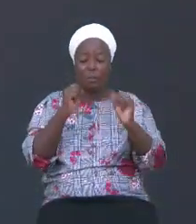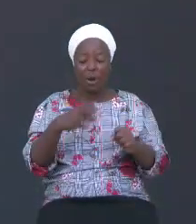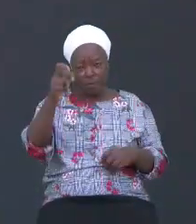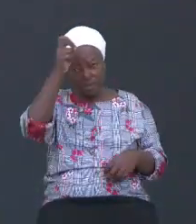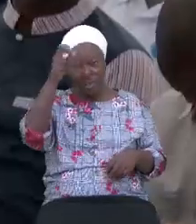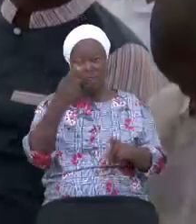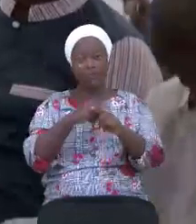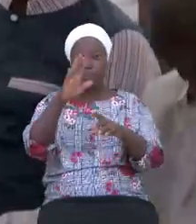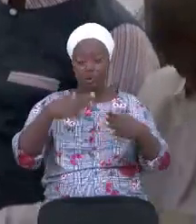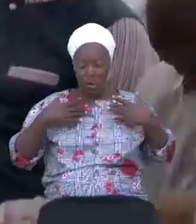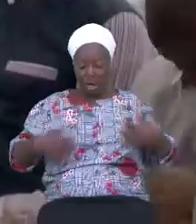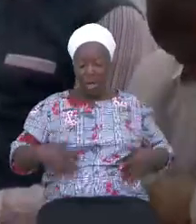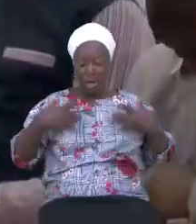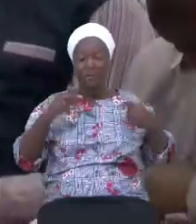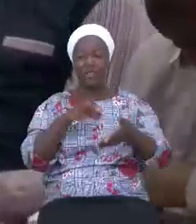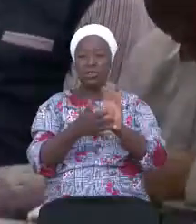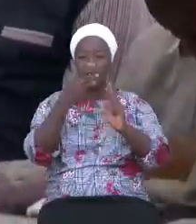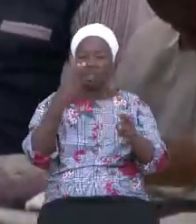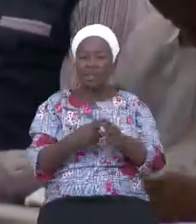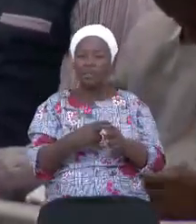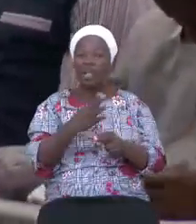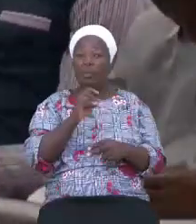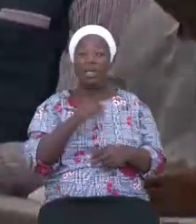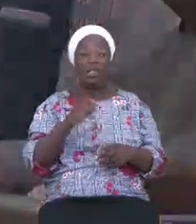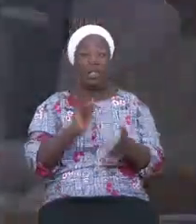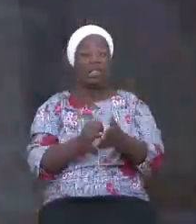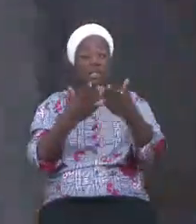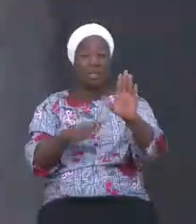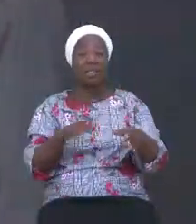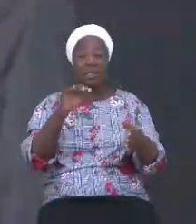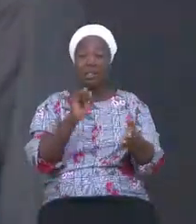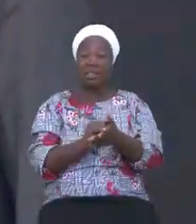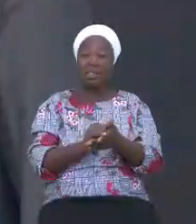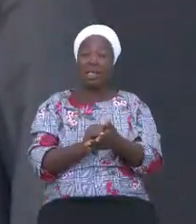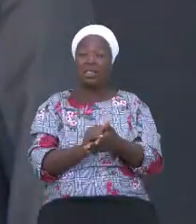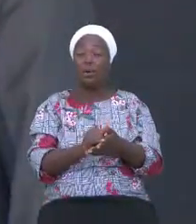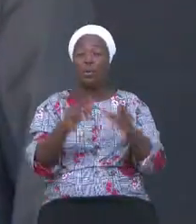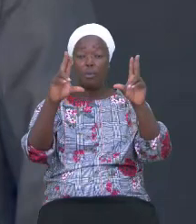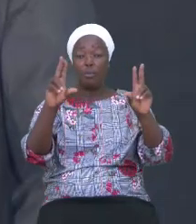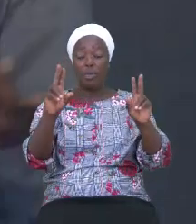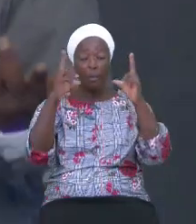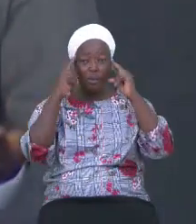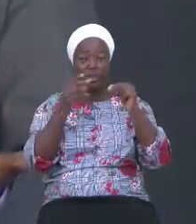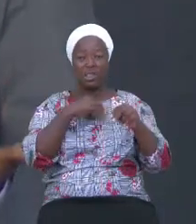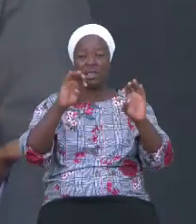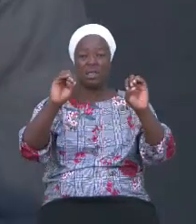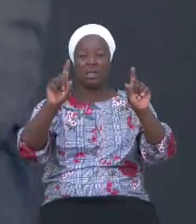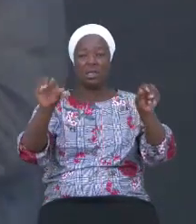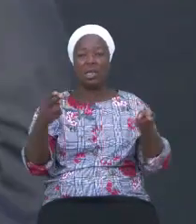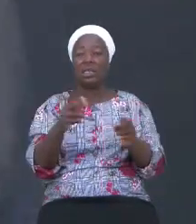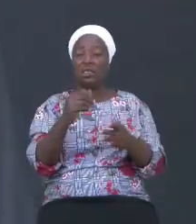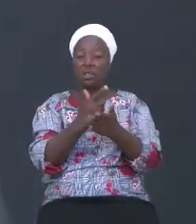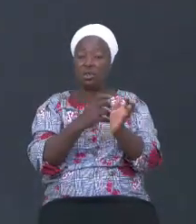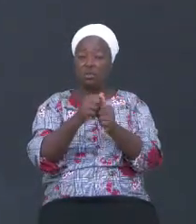life. By that death that Moses and Elijah discussed with him, now,